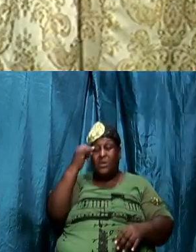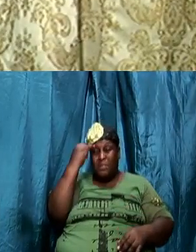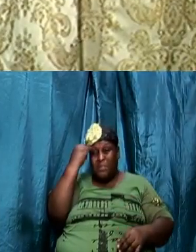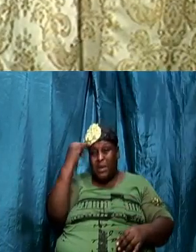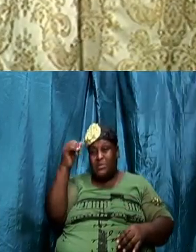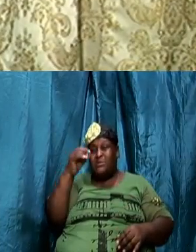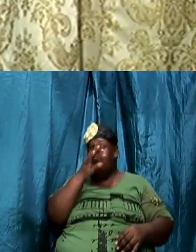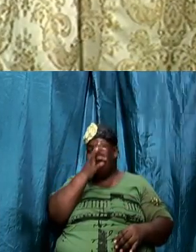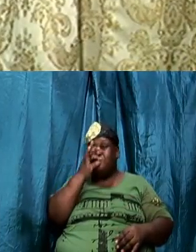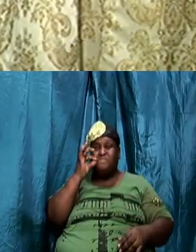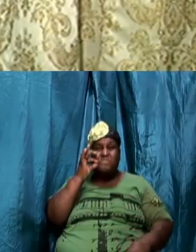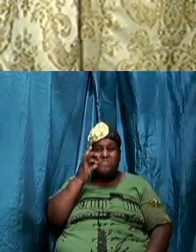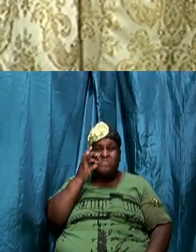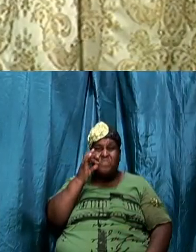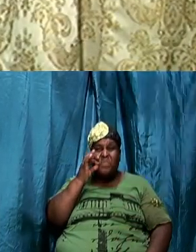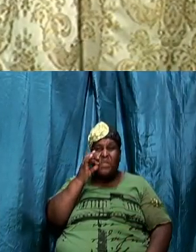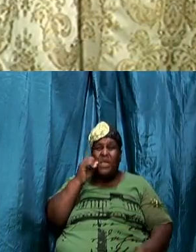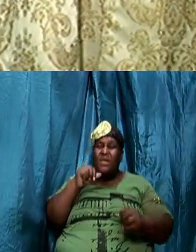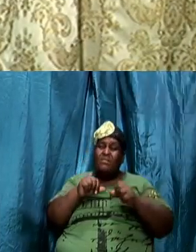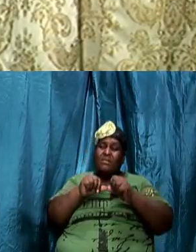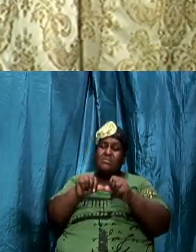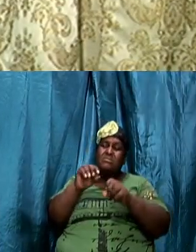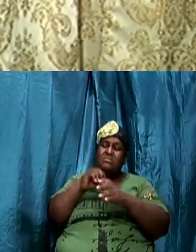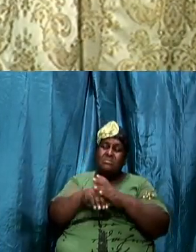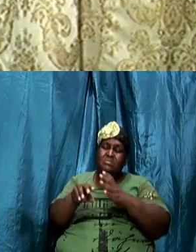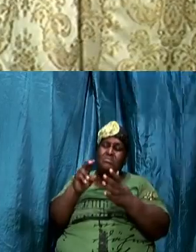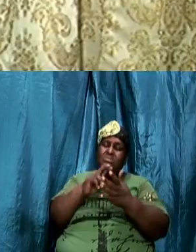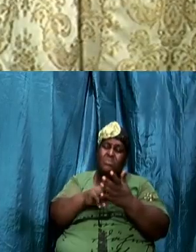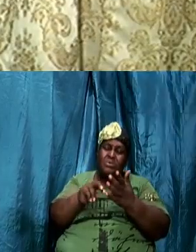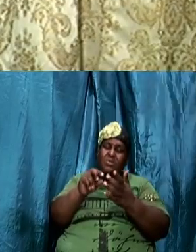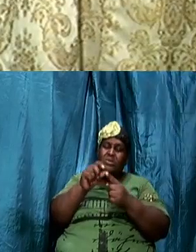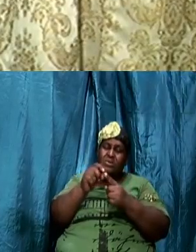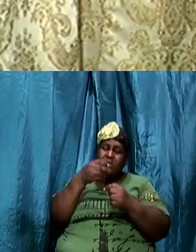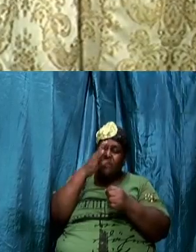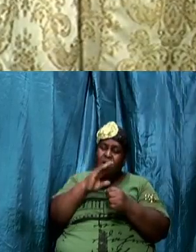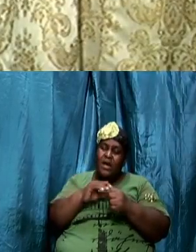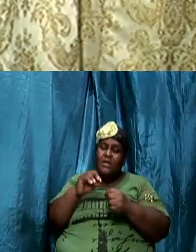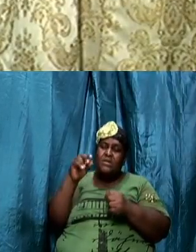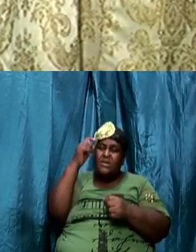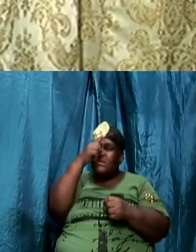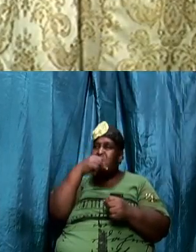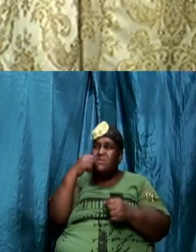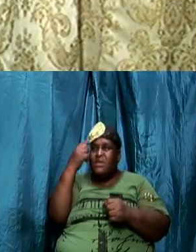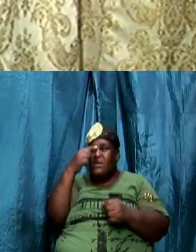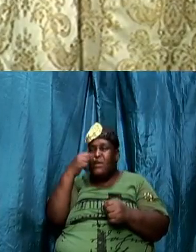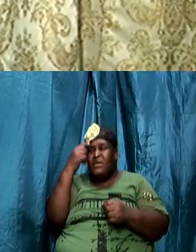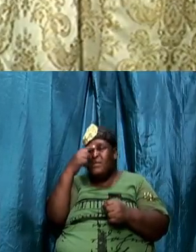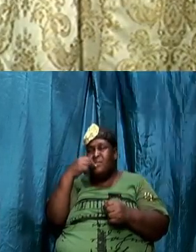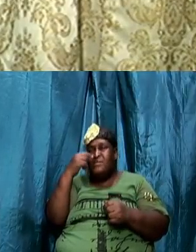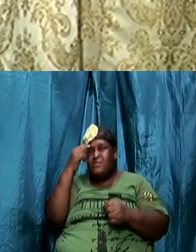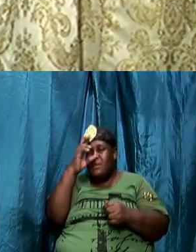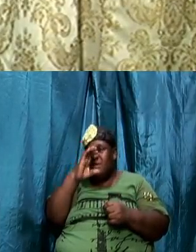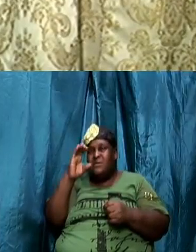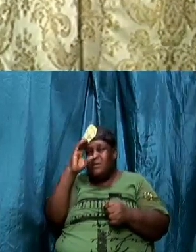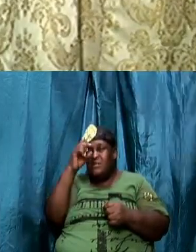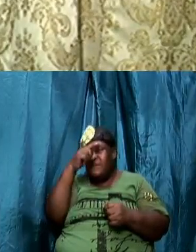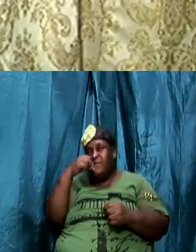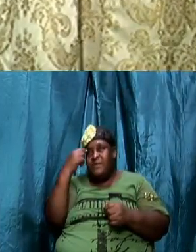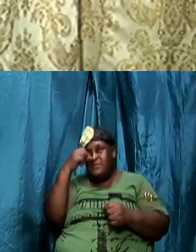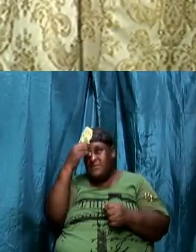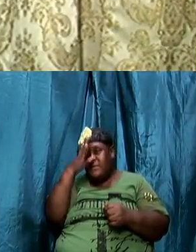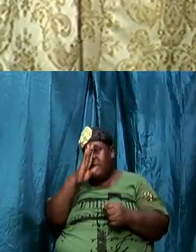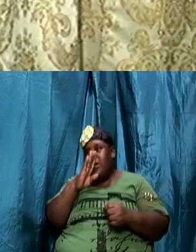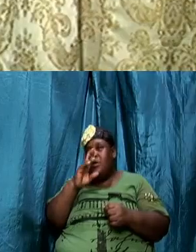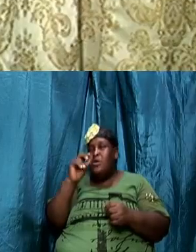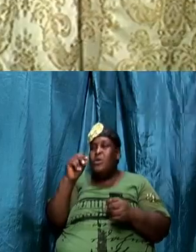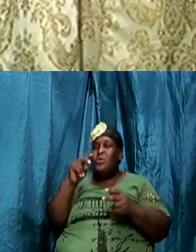you imagine us constantly in the Word, seeking the face of God? There is no presence, there is no place,